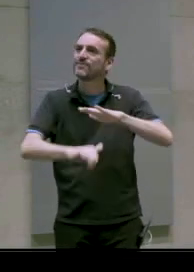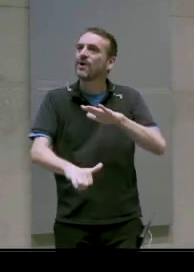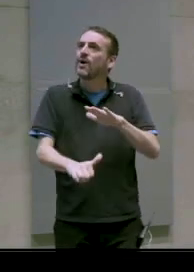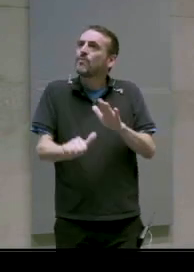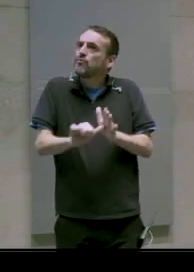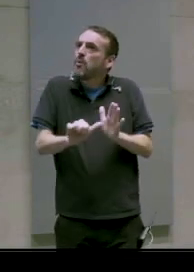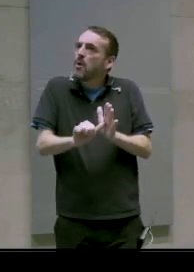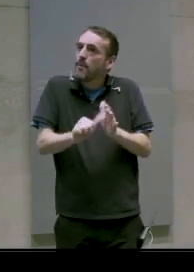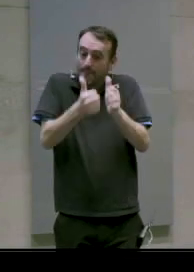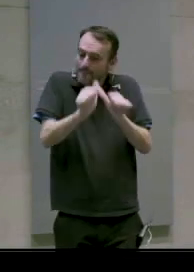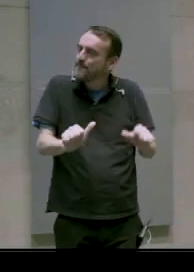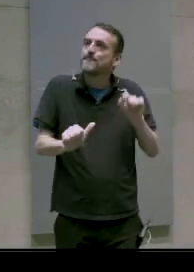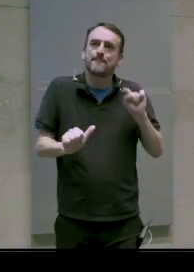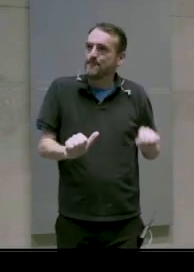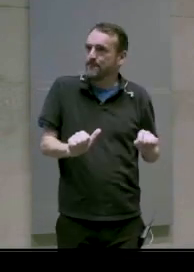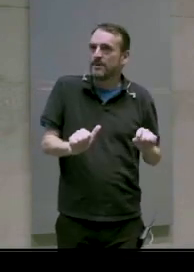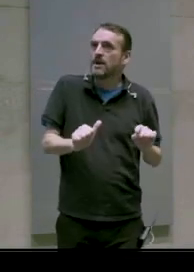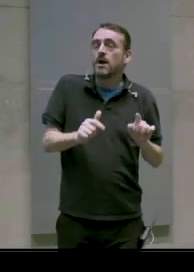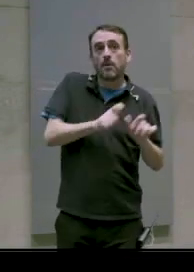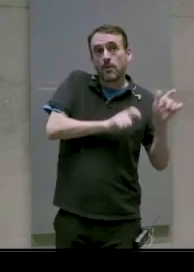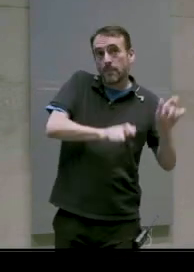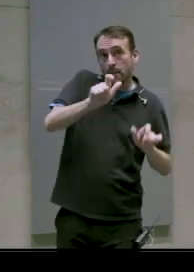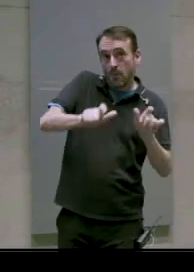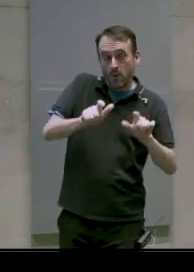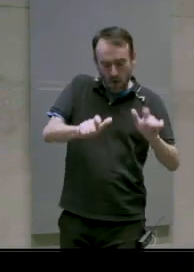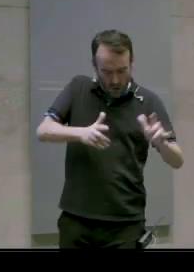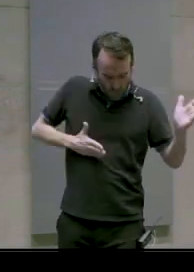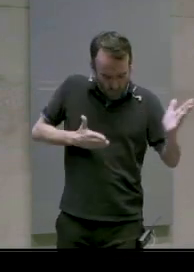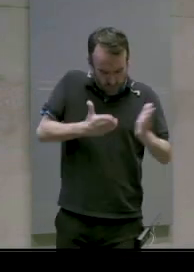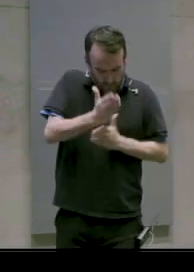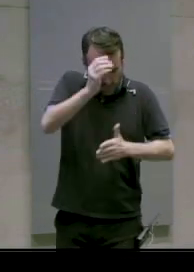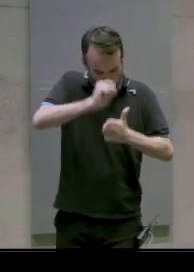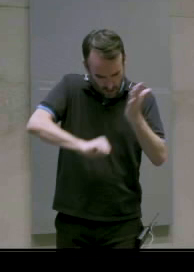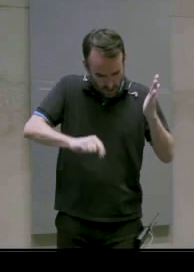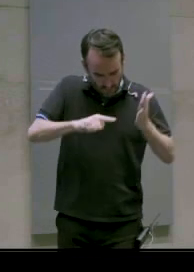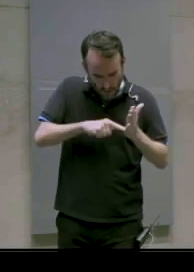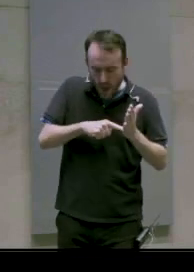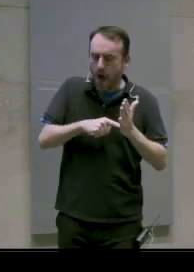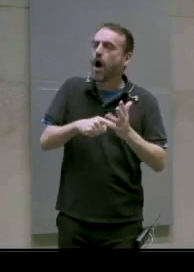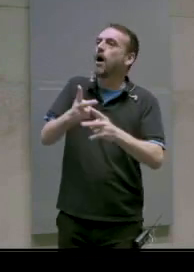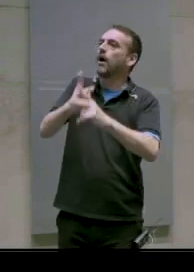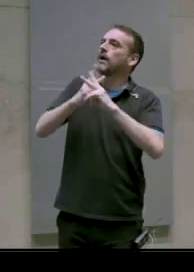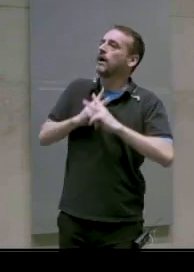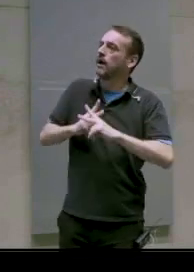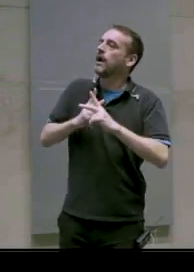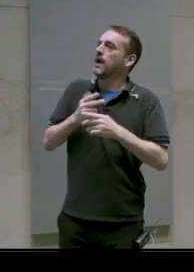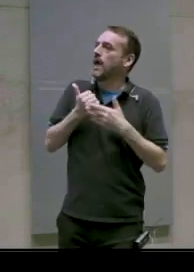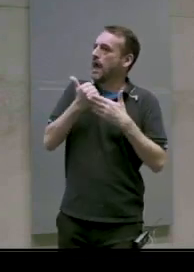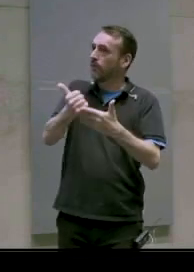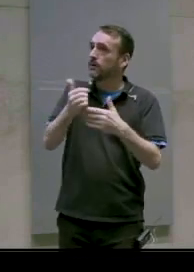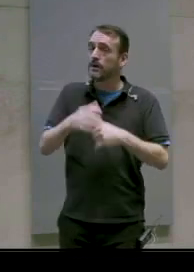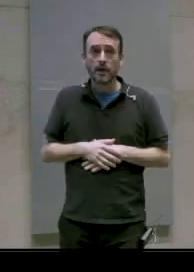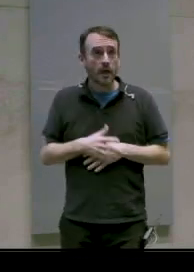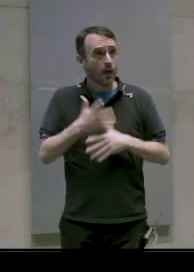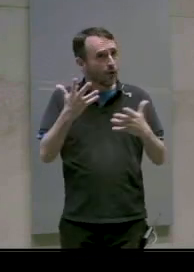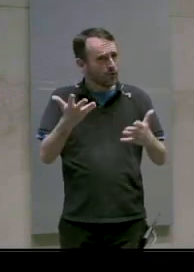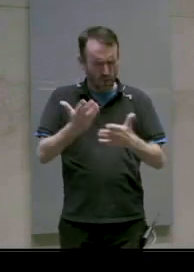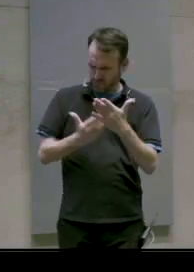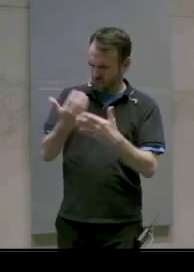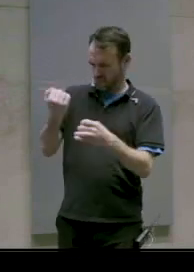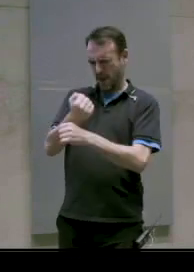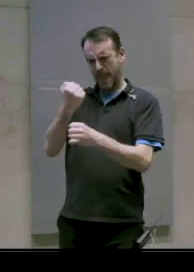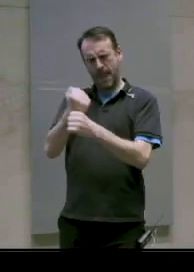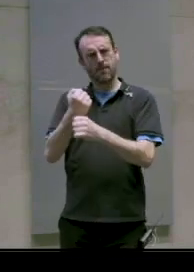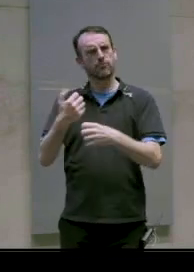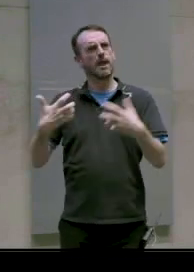care, but it can support people to get through their days. Let's zoom in a little bit on how people do self-care through games. So